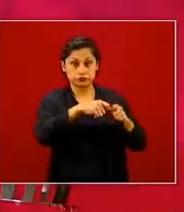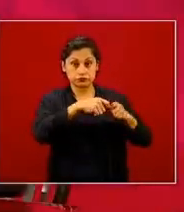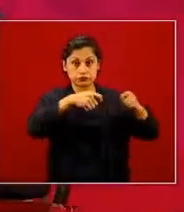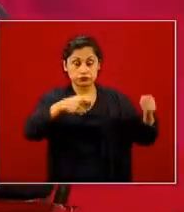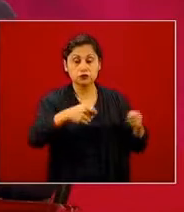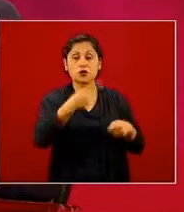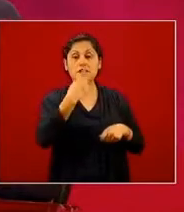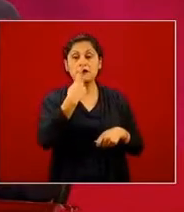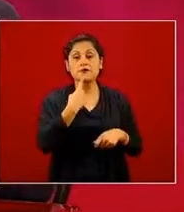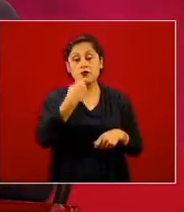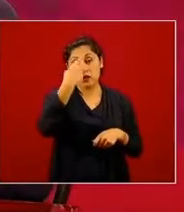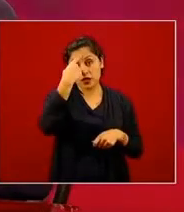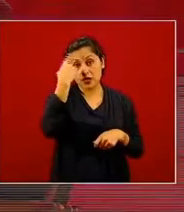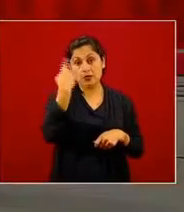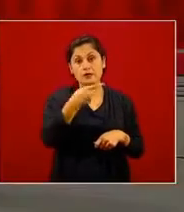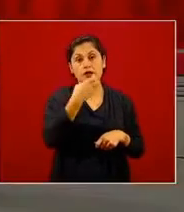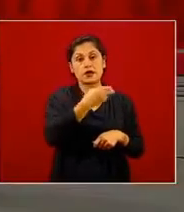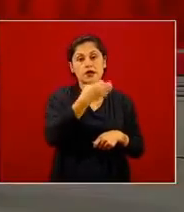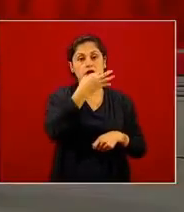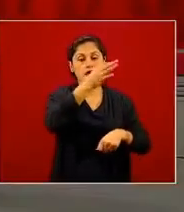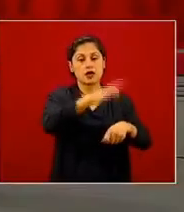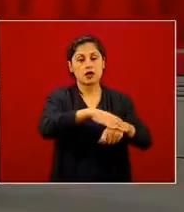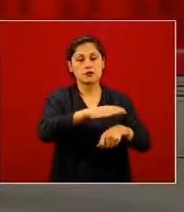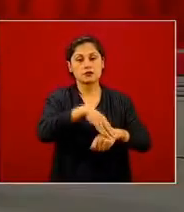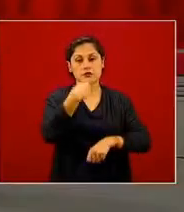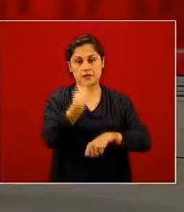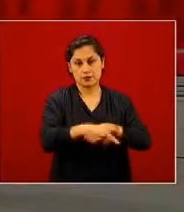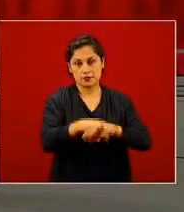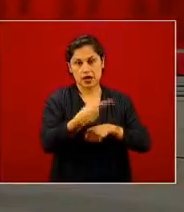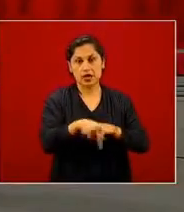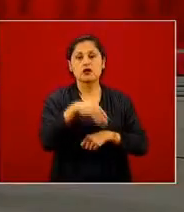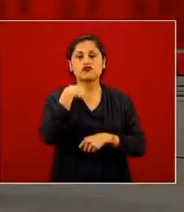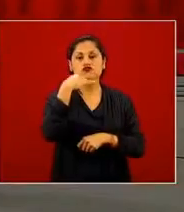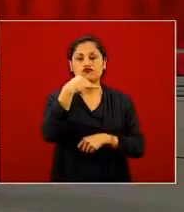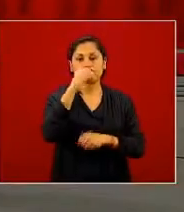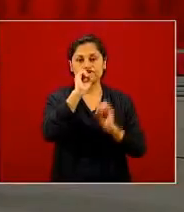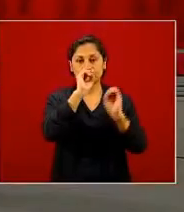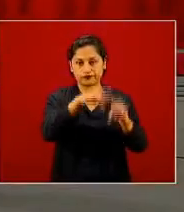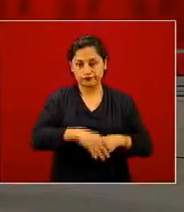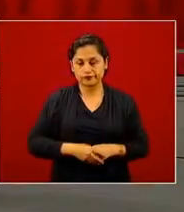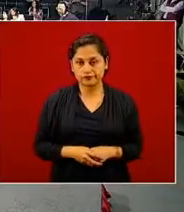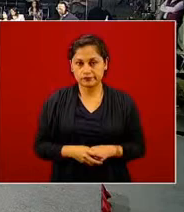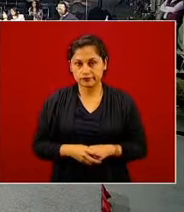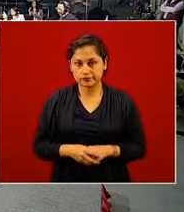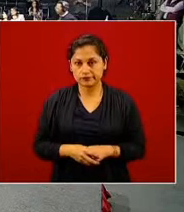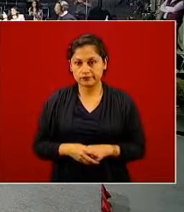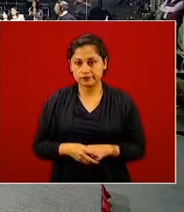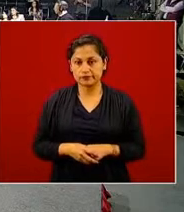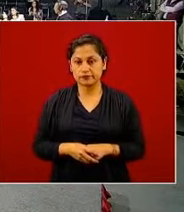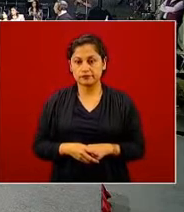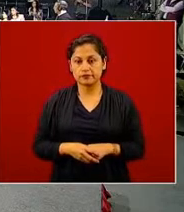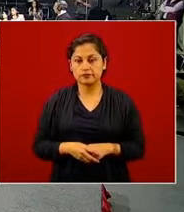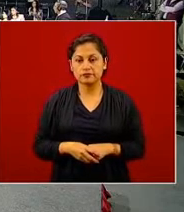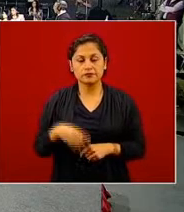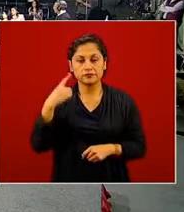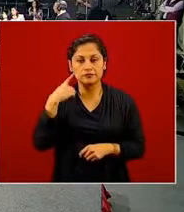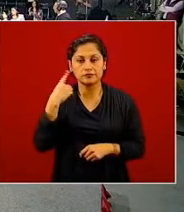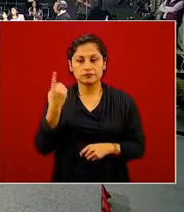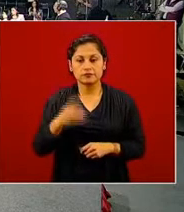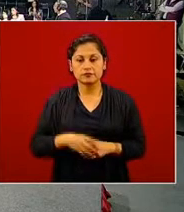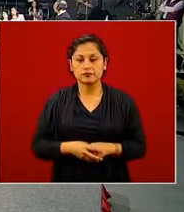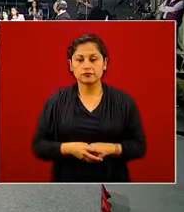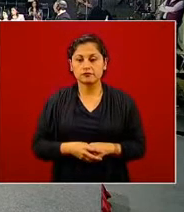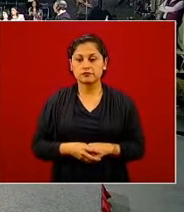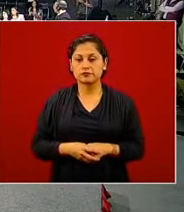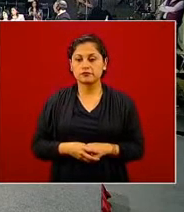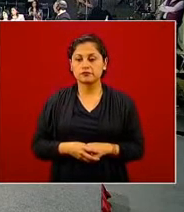for an entire working shift. You have to throw this away in a special area